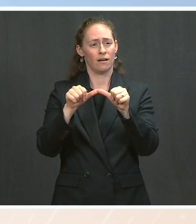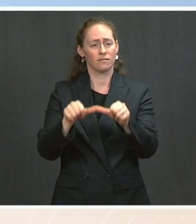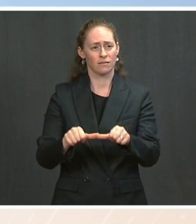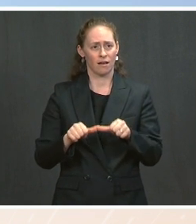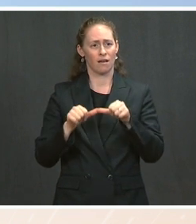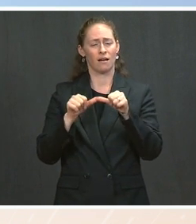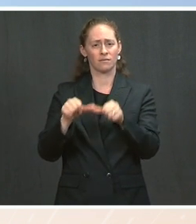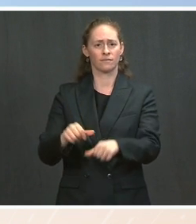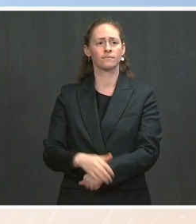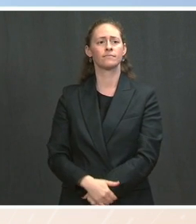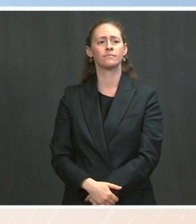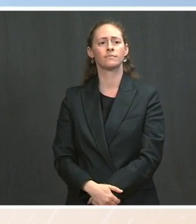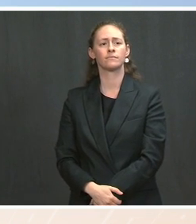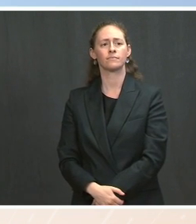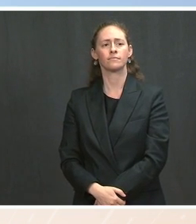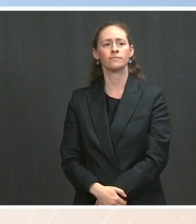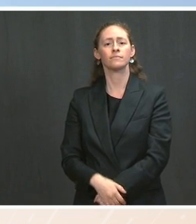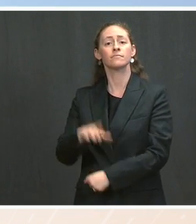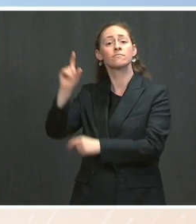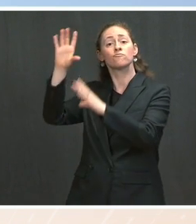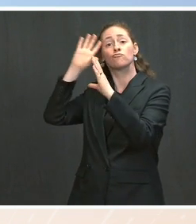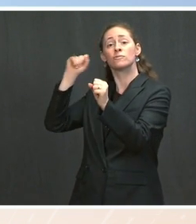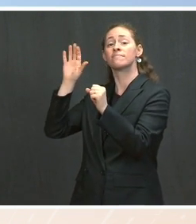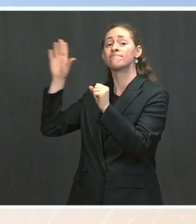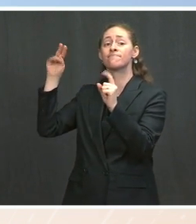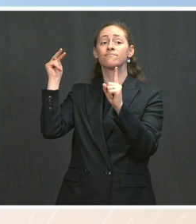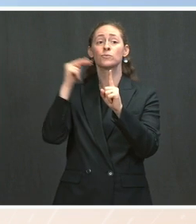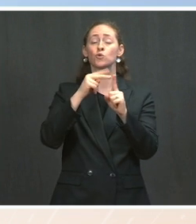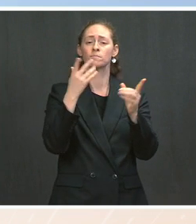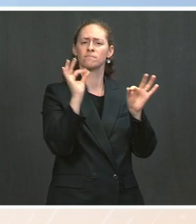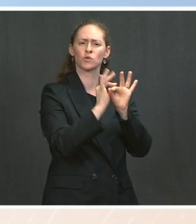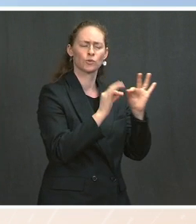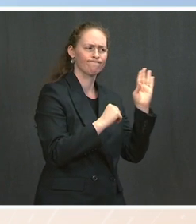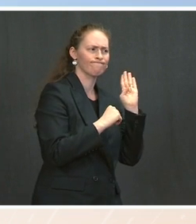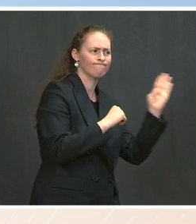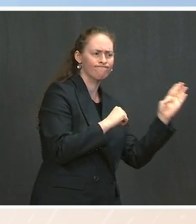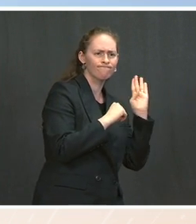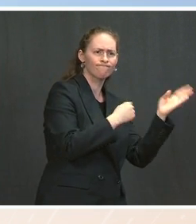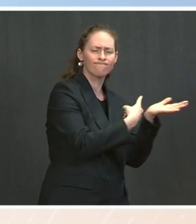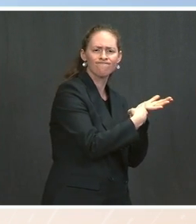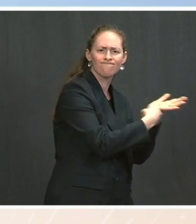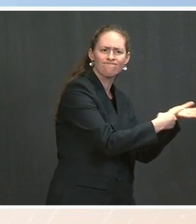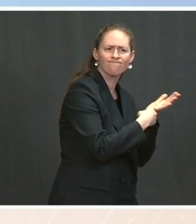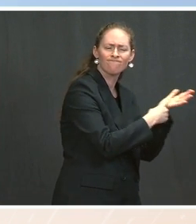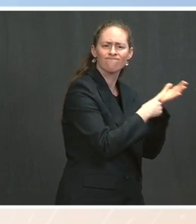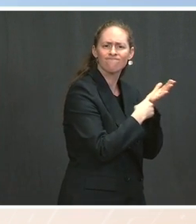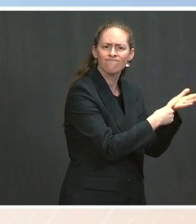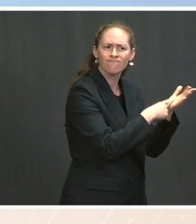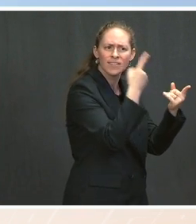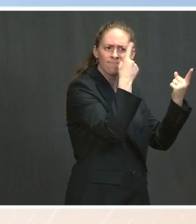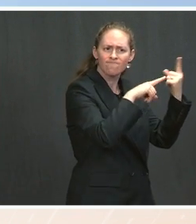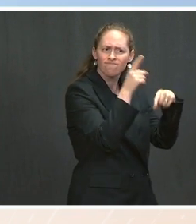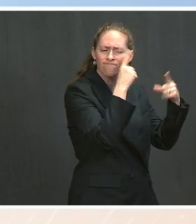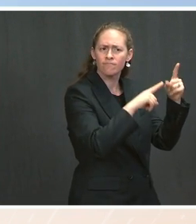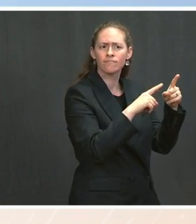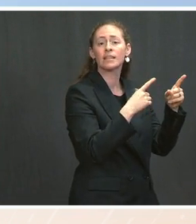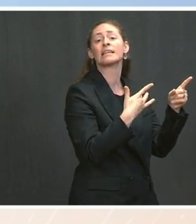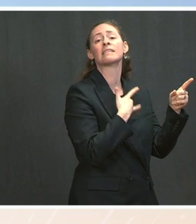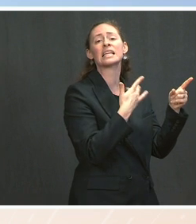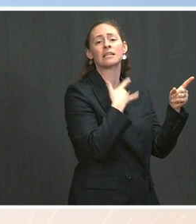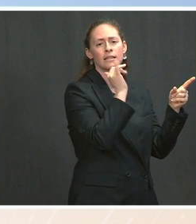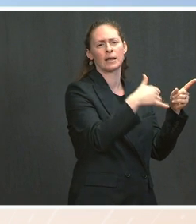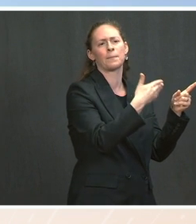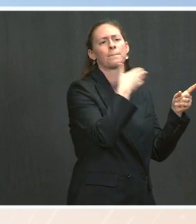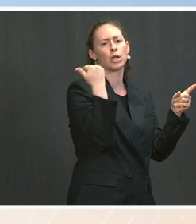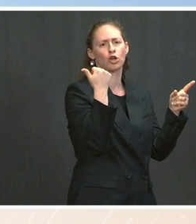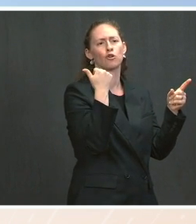disciplined, intensive, and quiet campaign of diplomacy, and one where we would lead coordination in the region, we could bring an end to the conflict more quickly